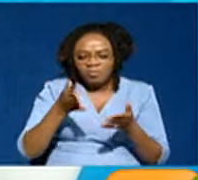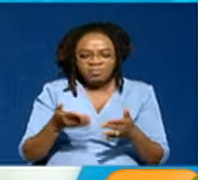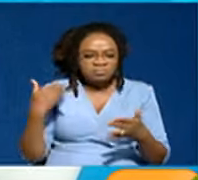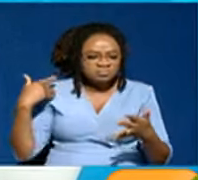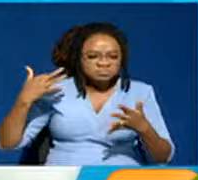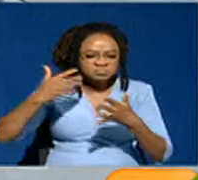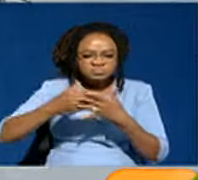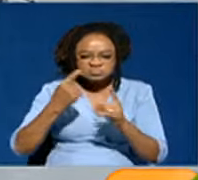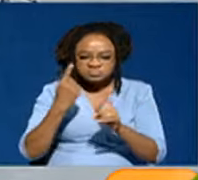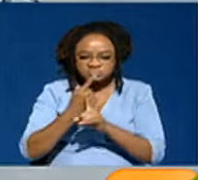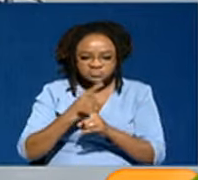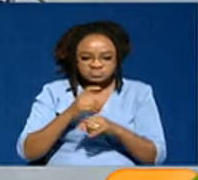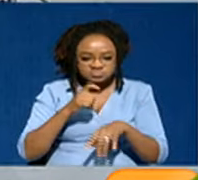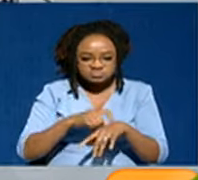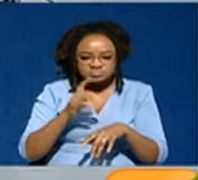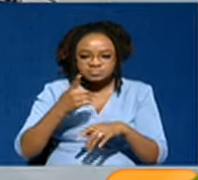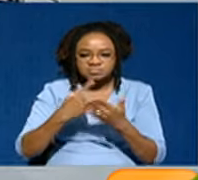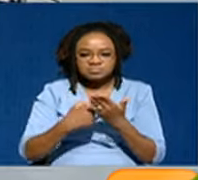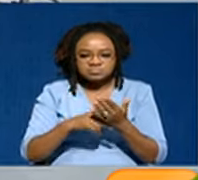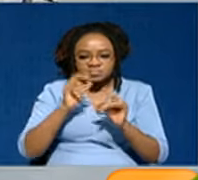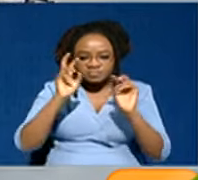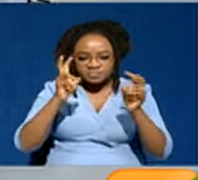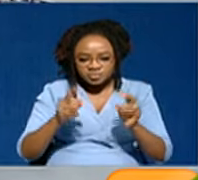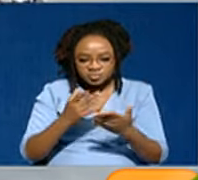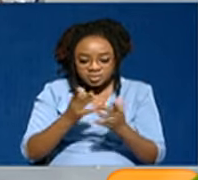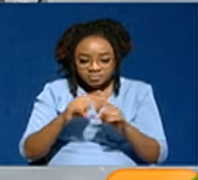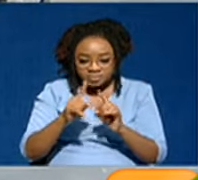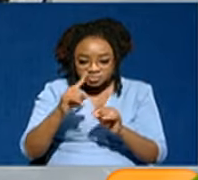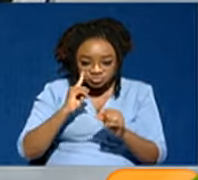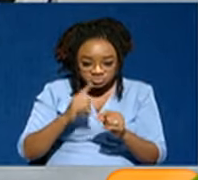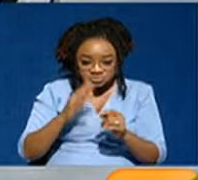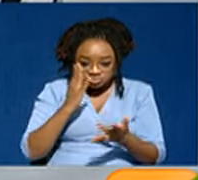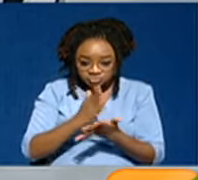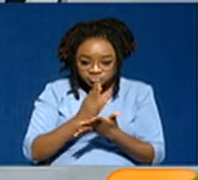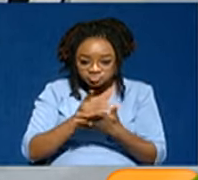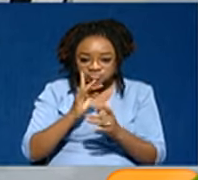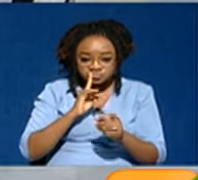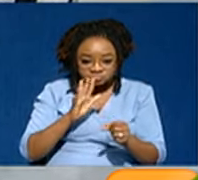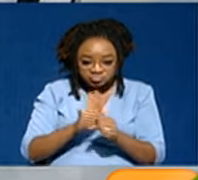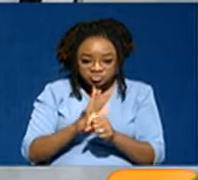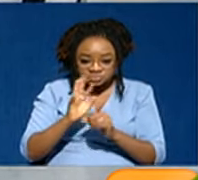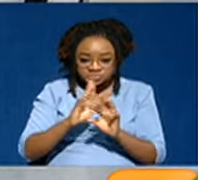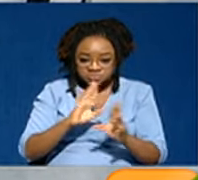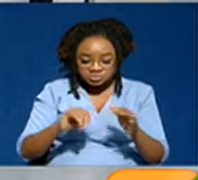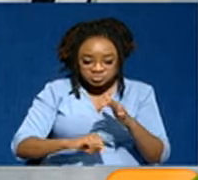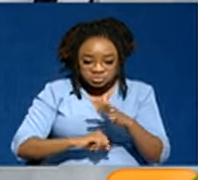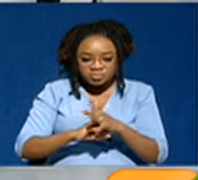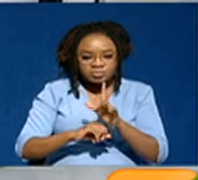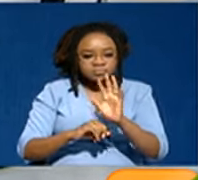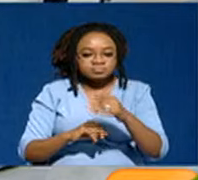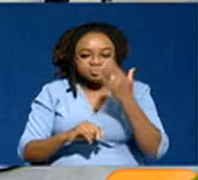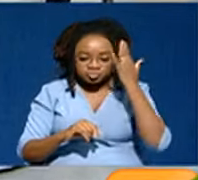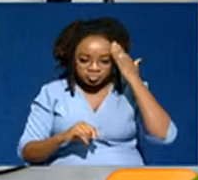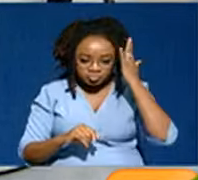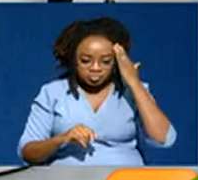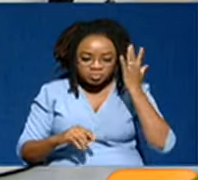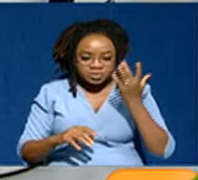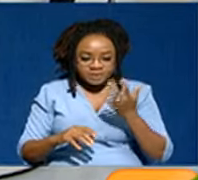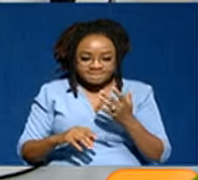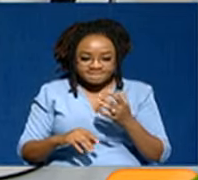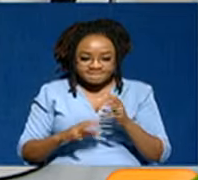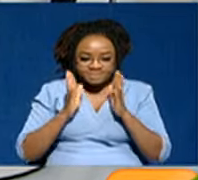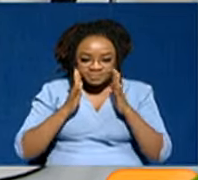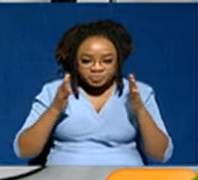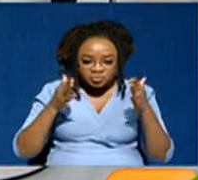and we've talked about the issues that you raised, but are you seeing commitment from government to deal with the doctor's strike? You know, commitment that is provided or